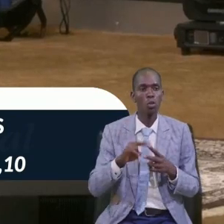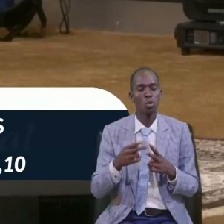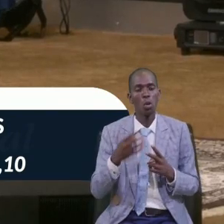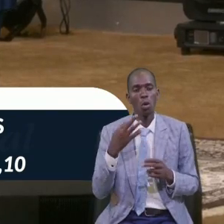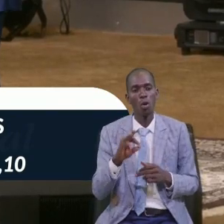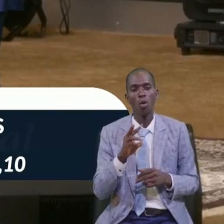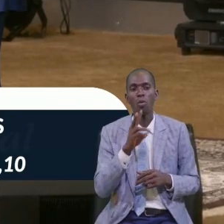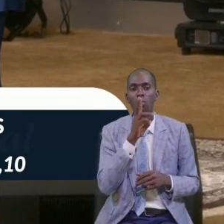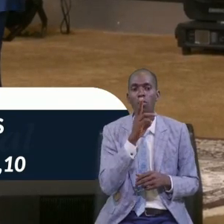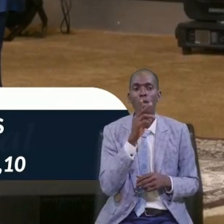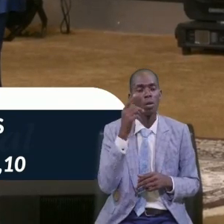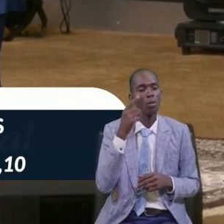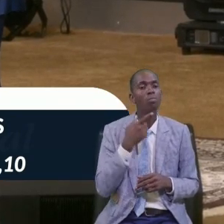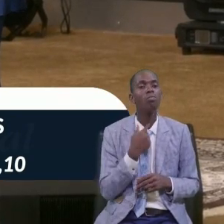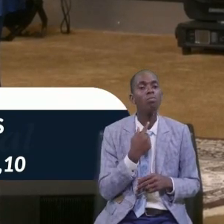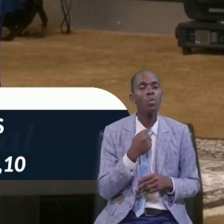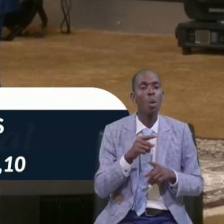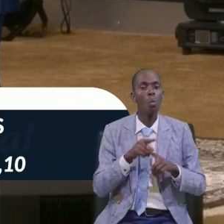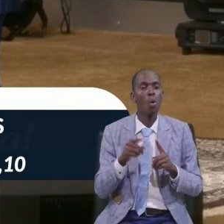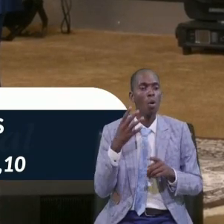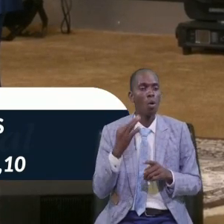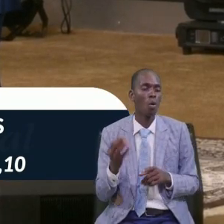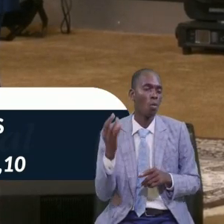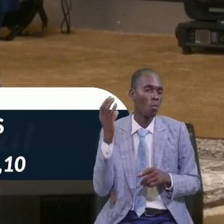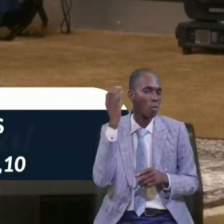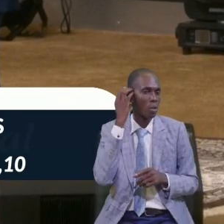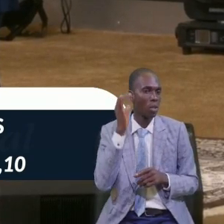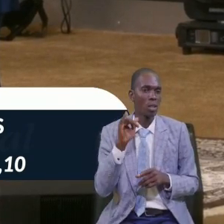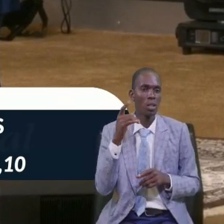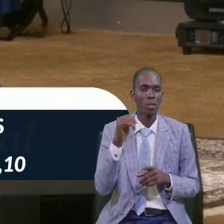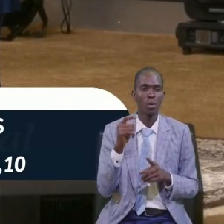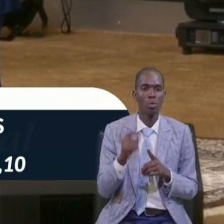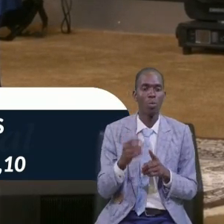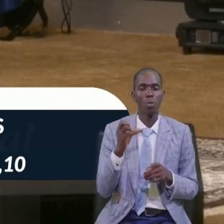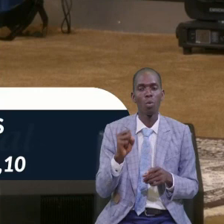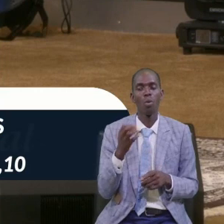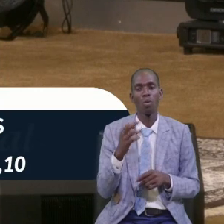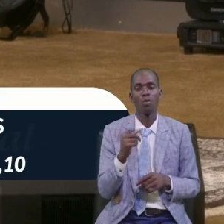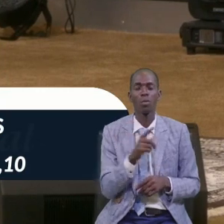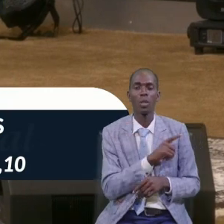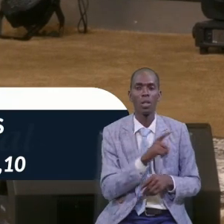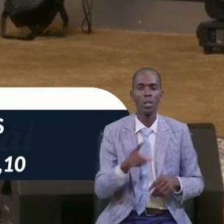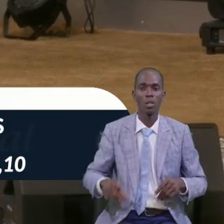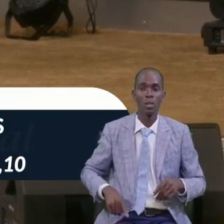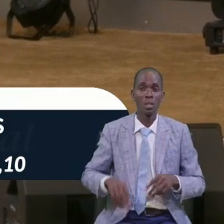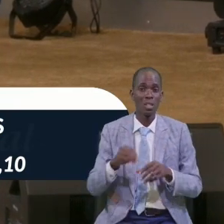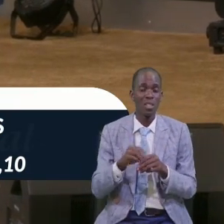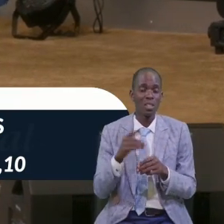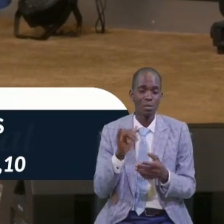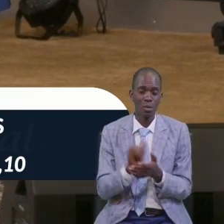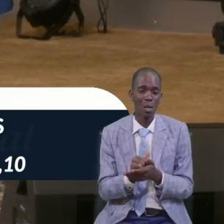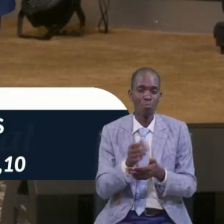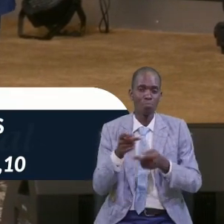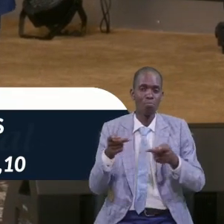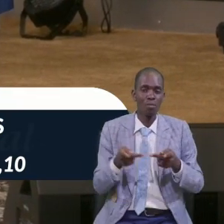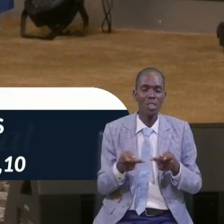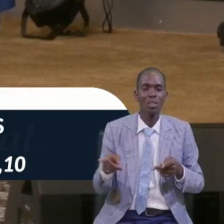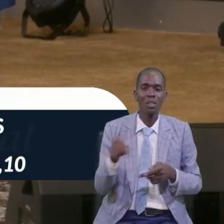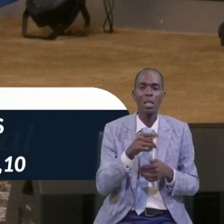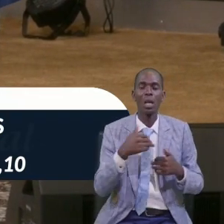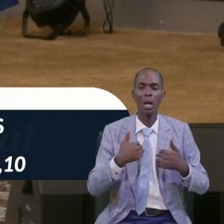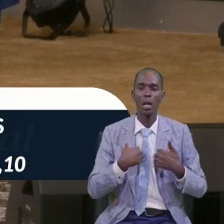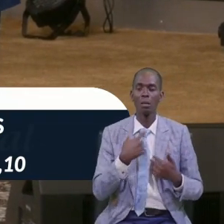water, but of hearing the words of the Lord. In those assemblies, that